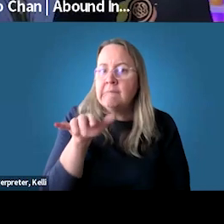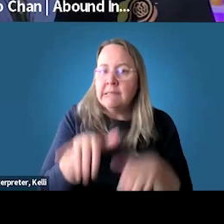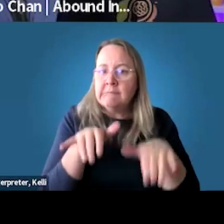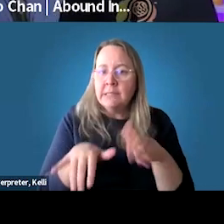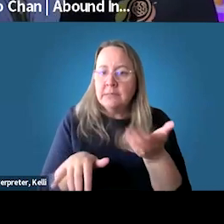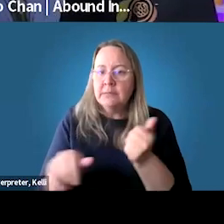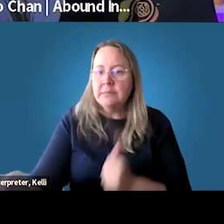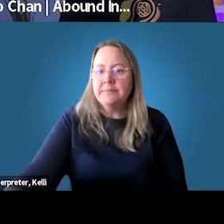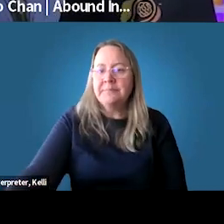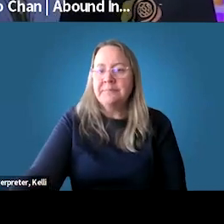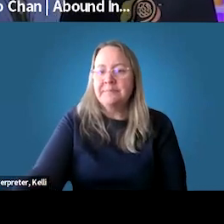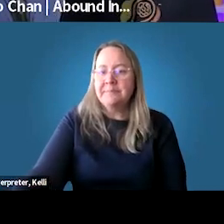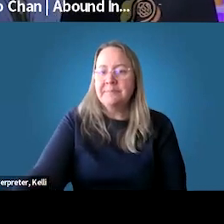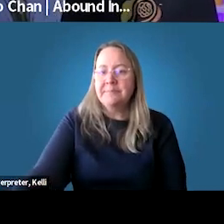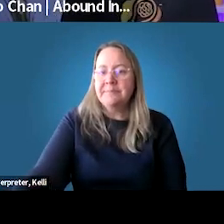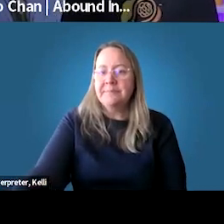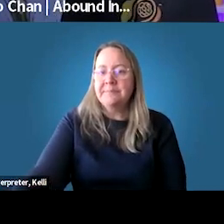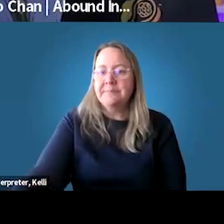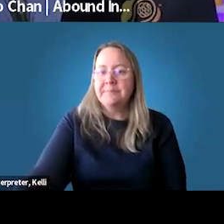you do.